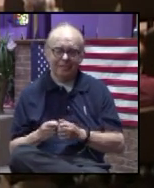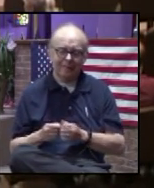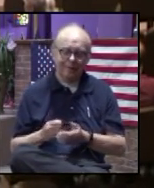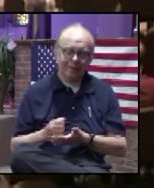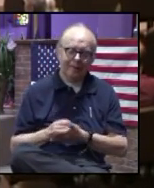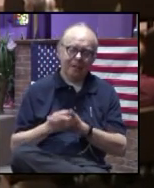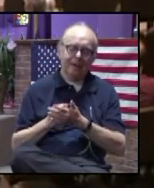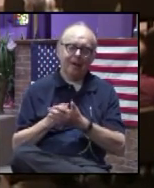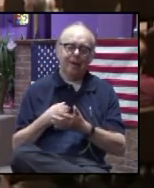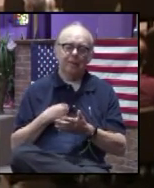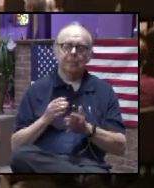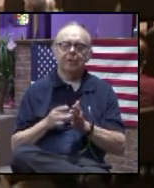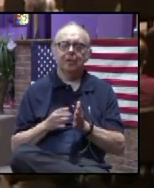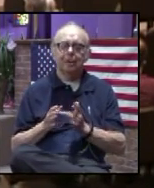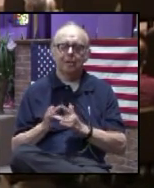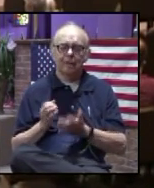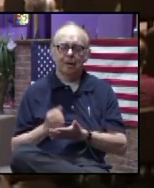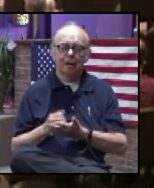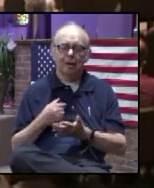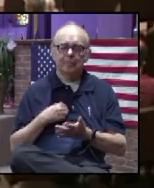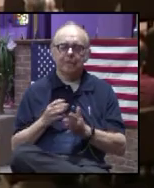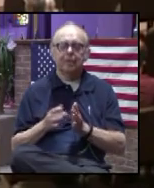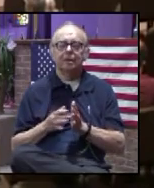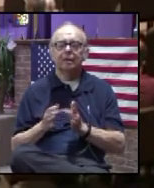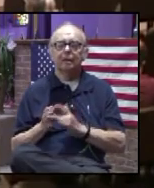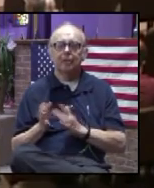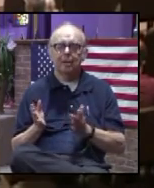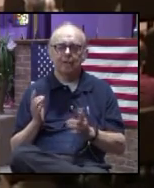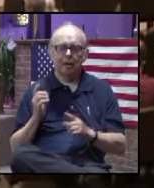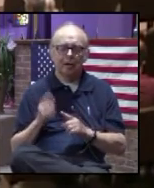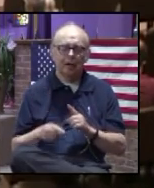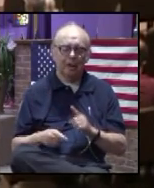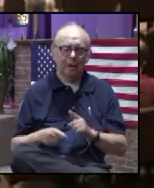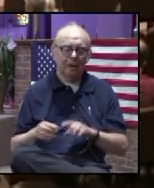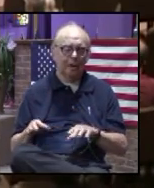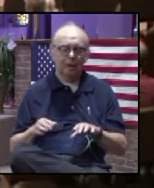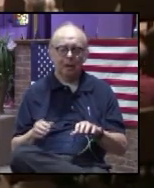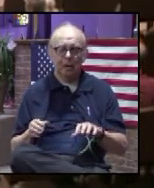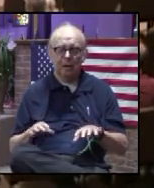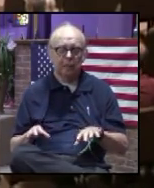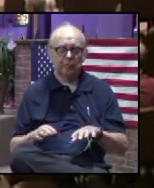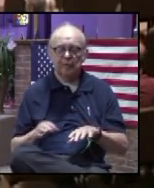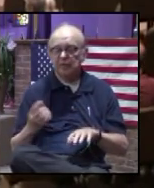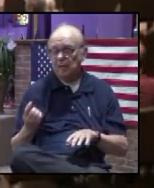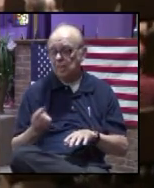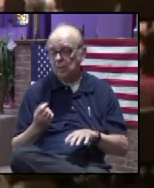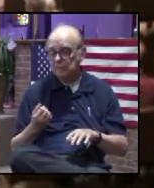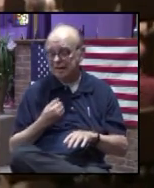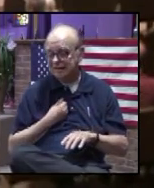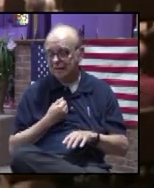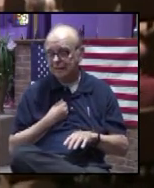Help me, Jesus. Help me, Jesus. I can't do this by myself.